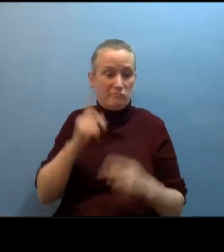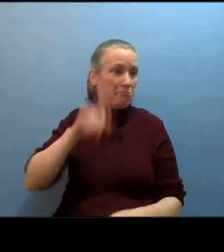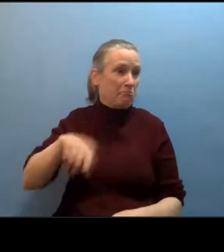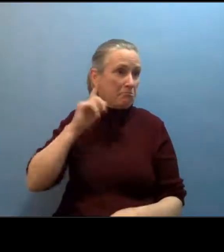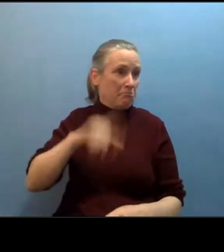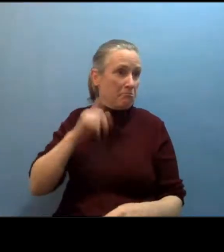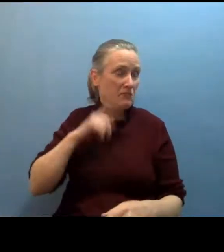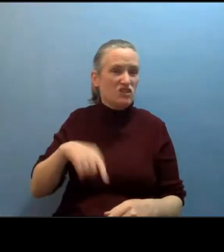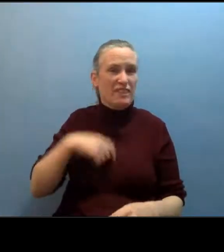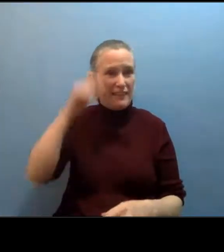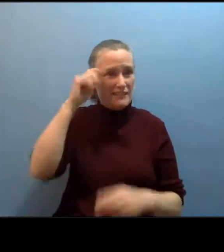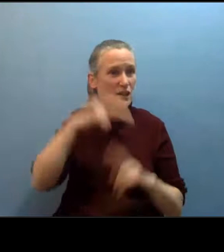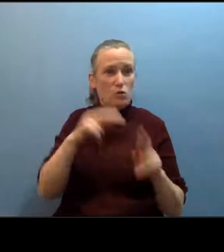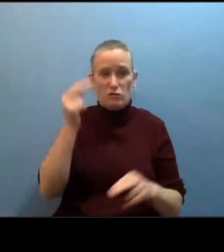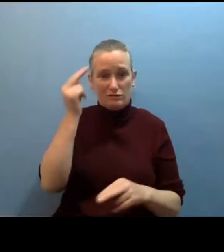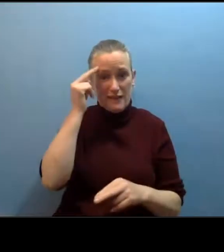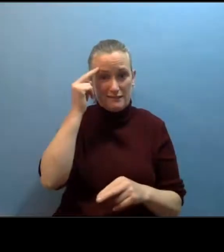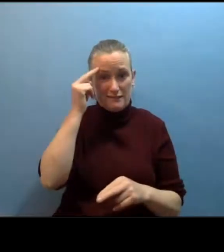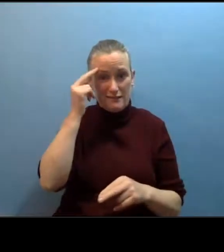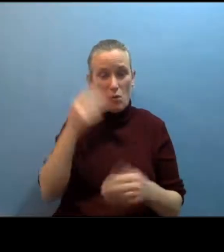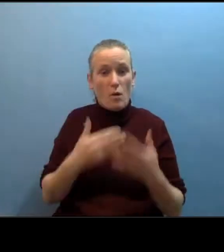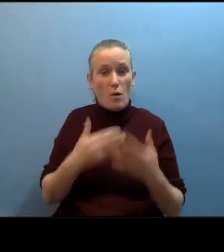understand. So what should you do?